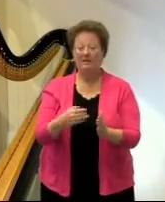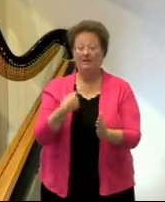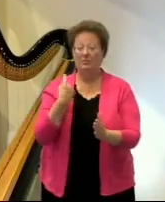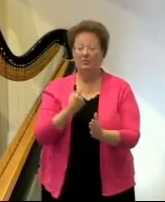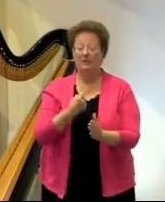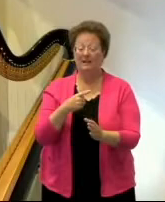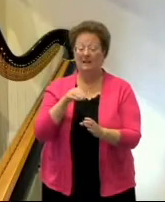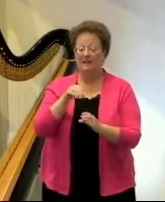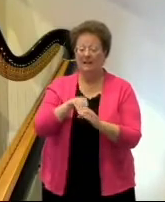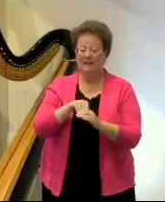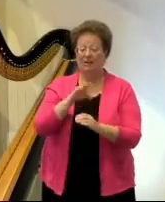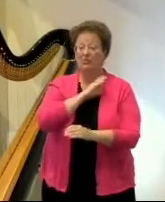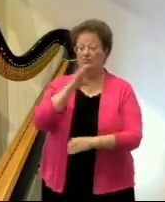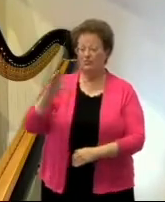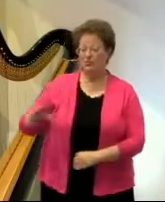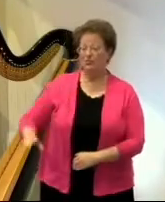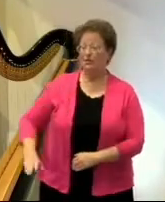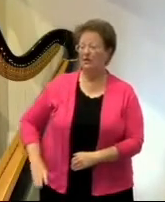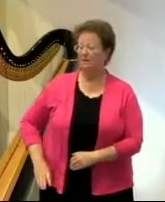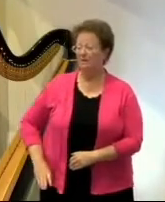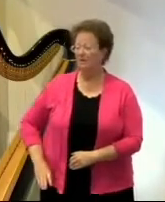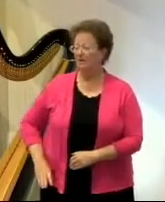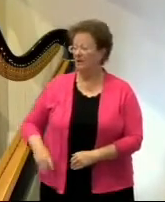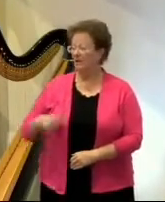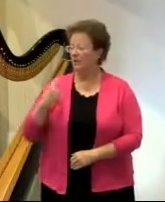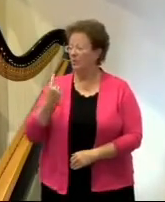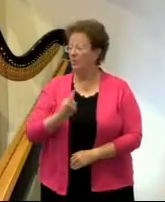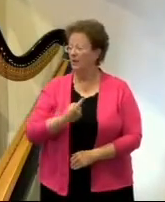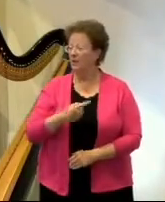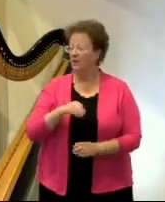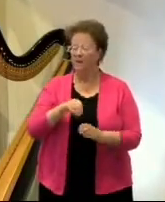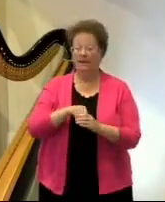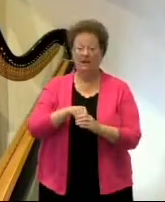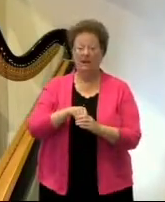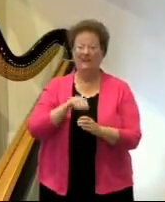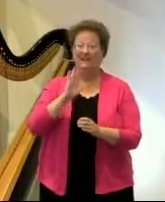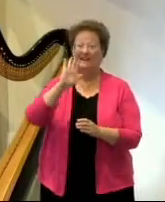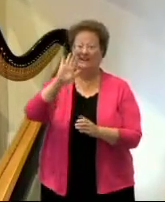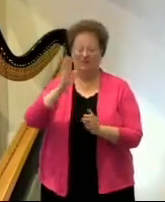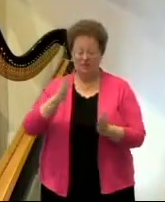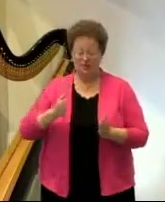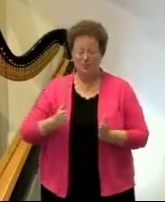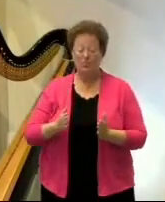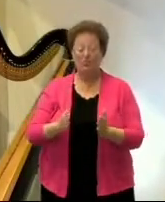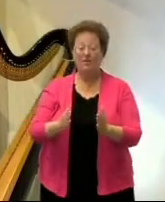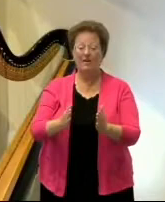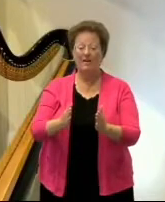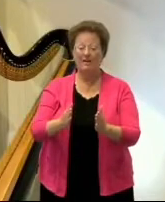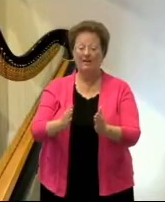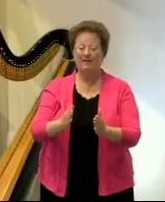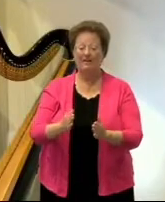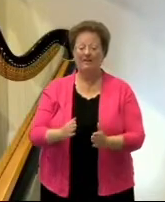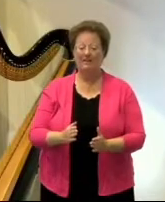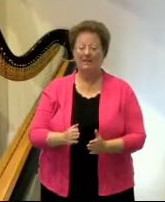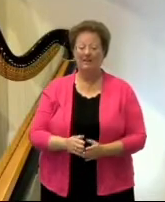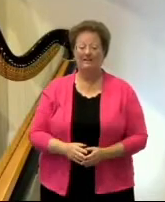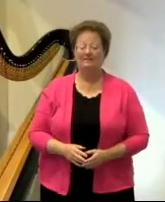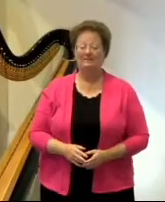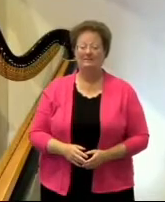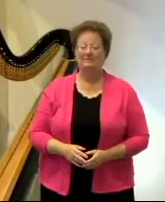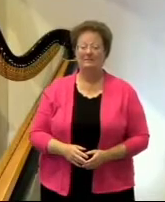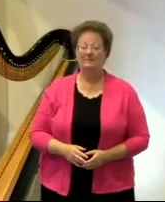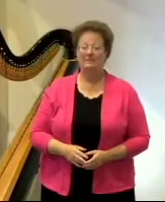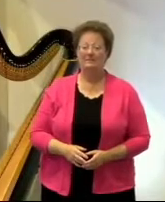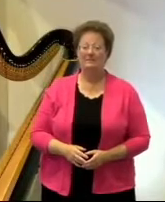are in Christ. That means we are in the way. And now we are the way